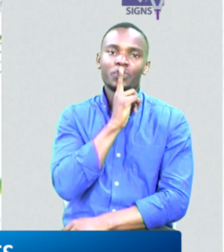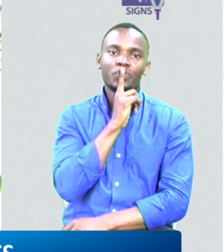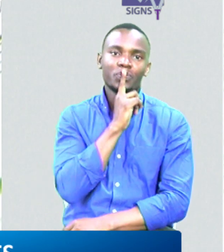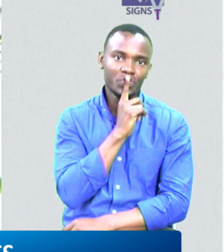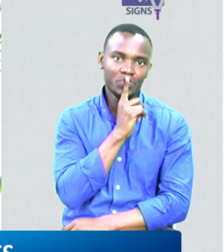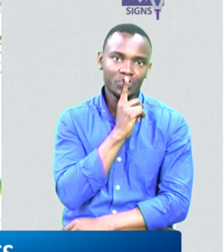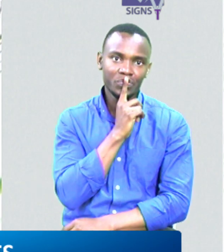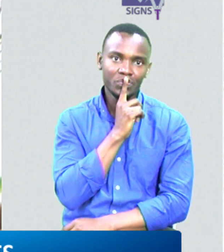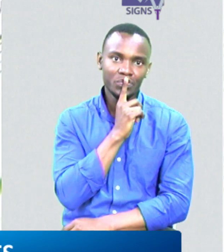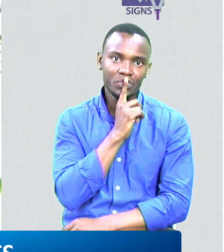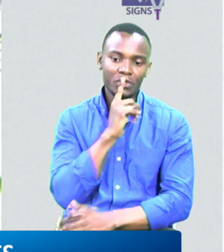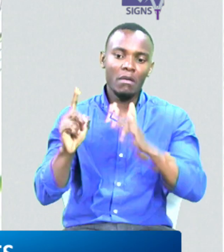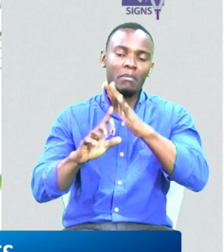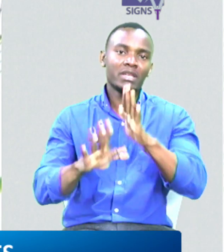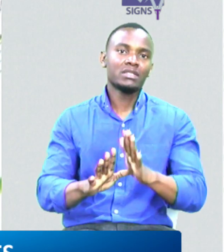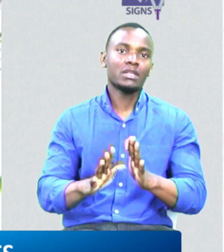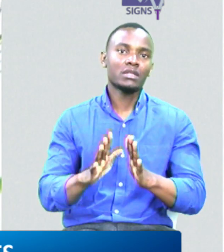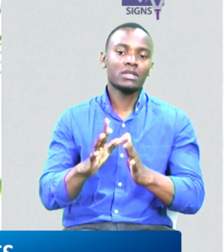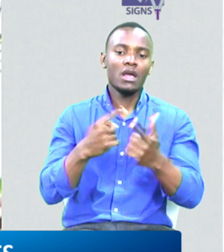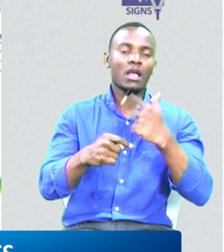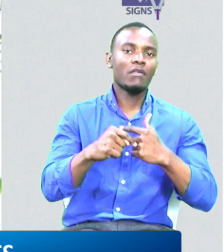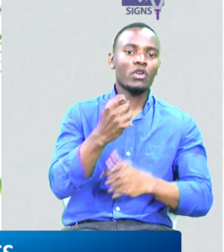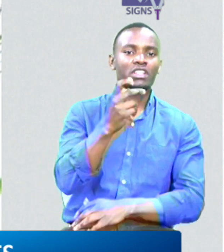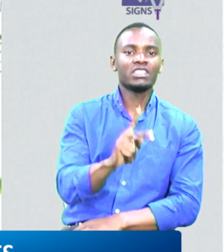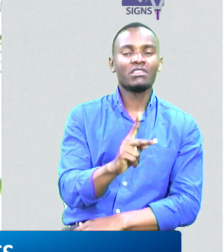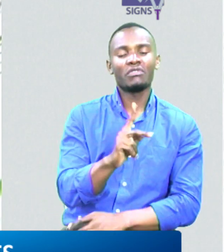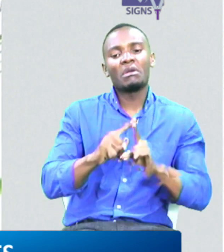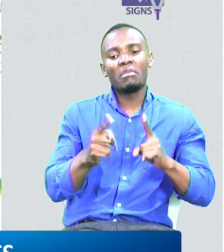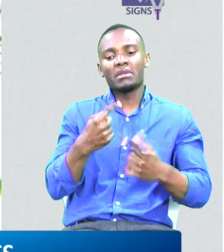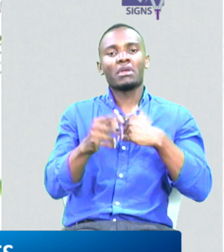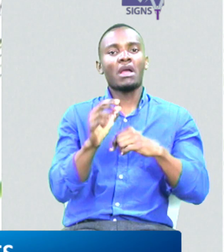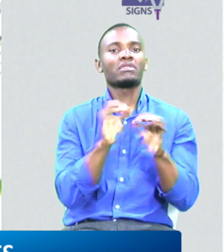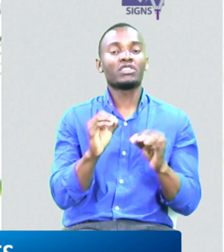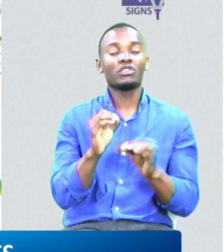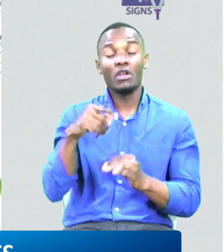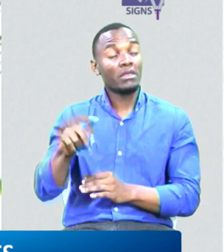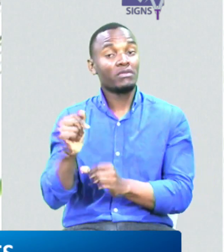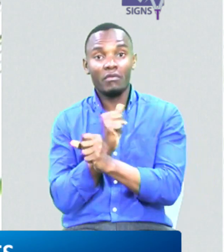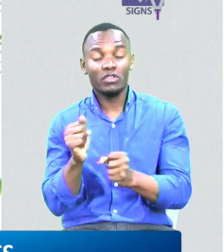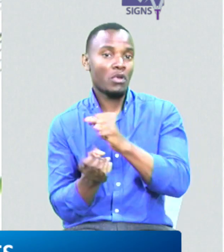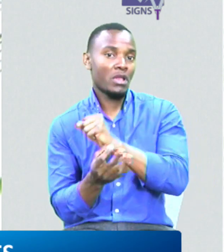go to different parts of Kenya so that you can get feedback from the